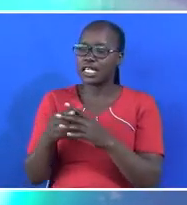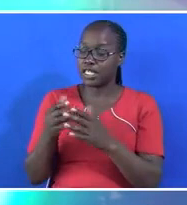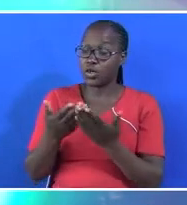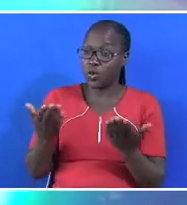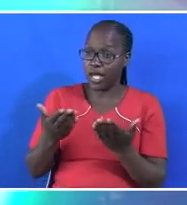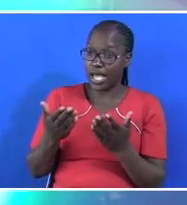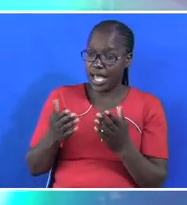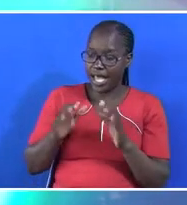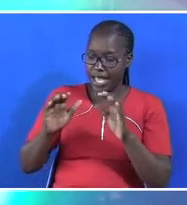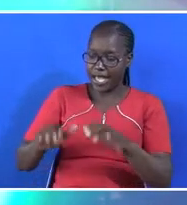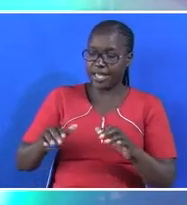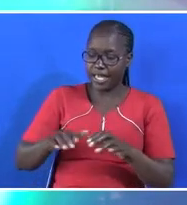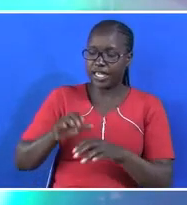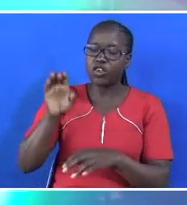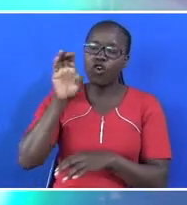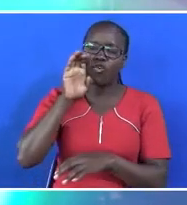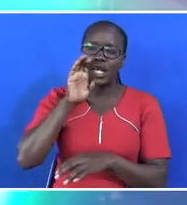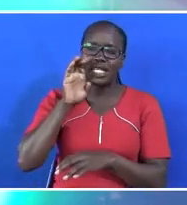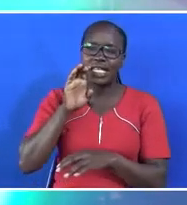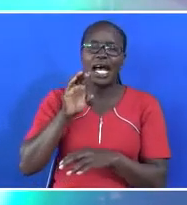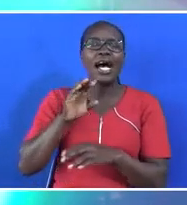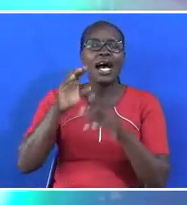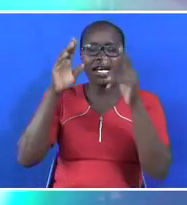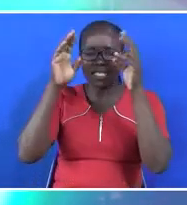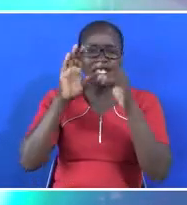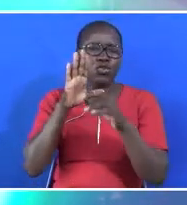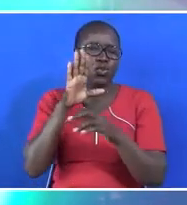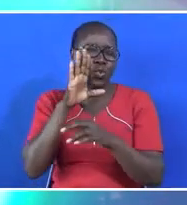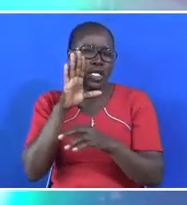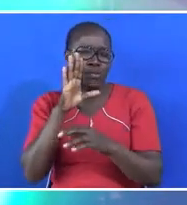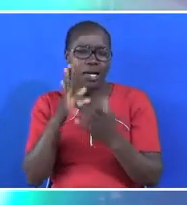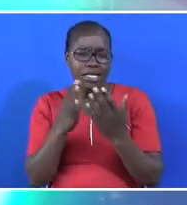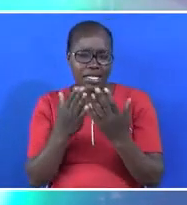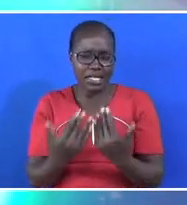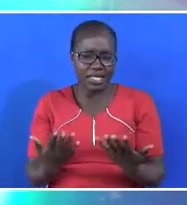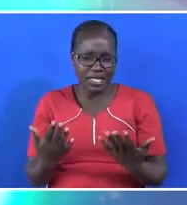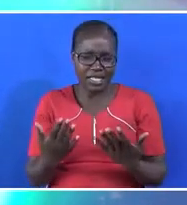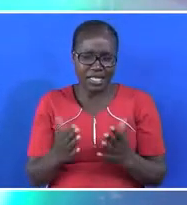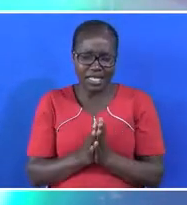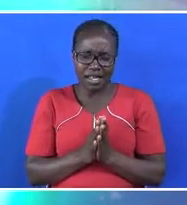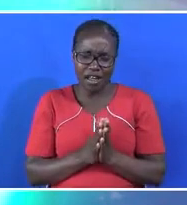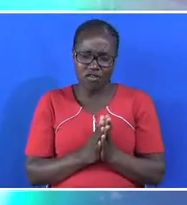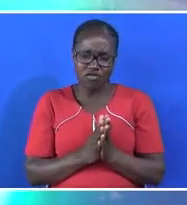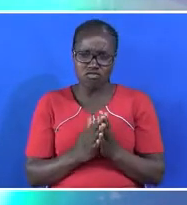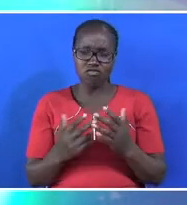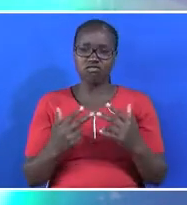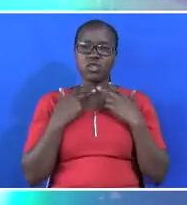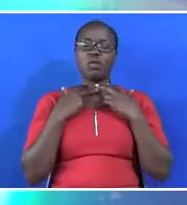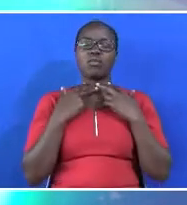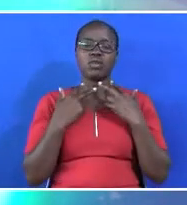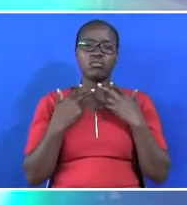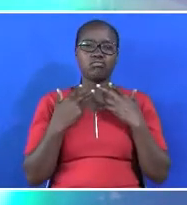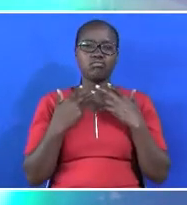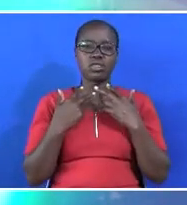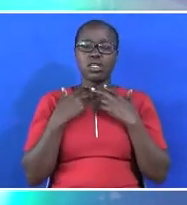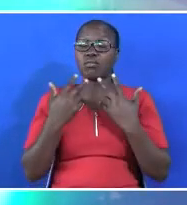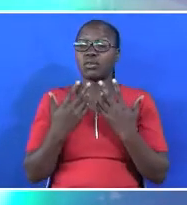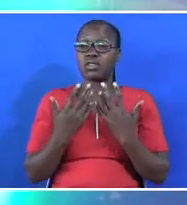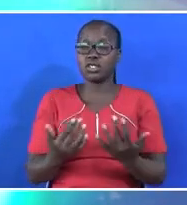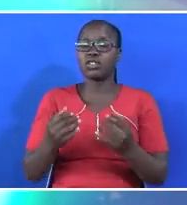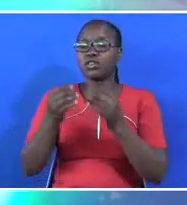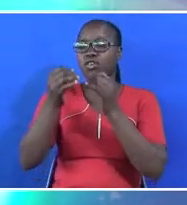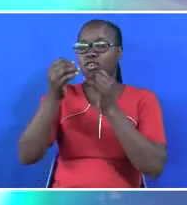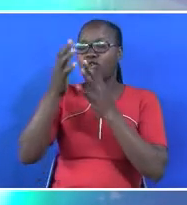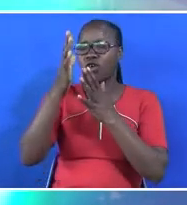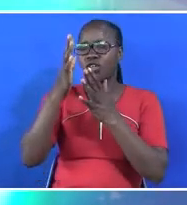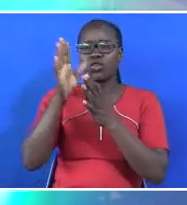of Eden, and the devil has always whispered things that have startled children of God. What have you heard? What did